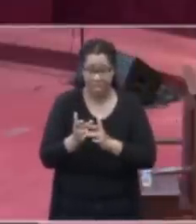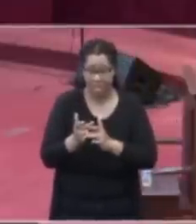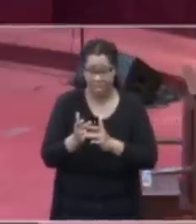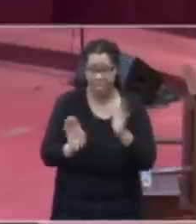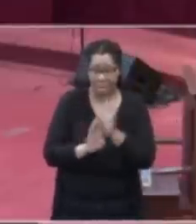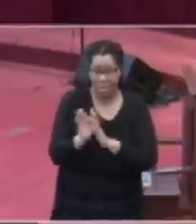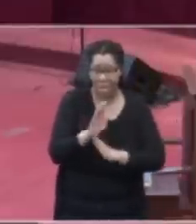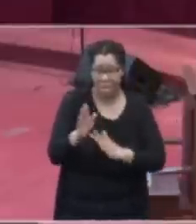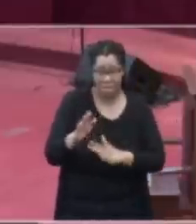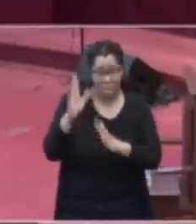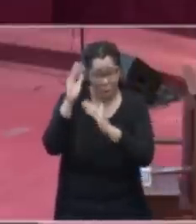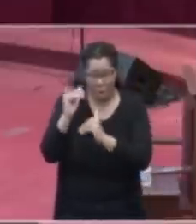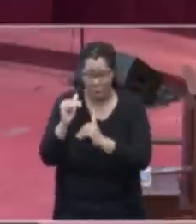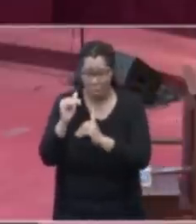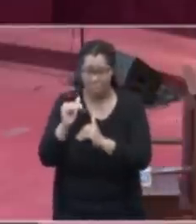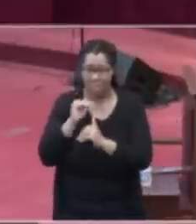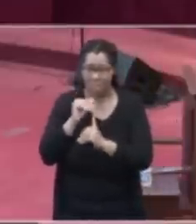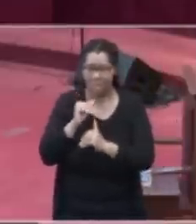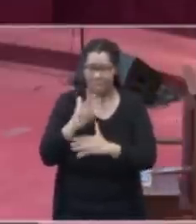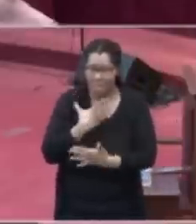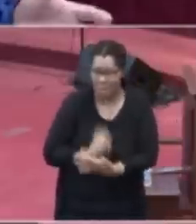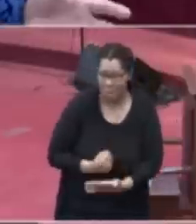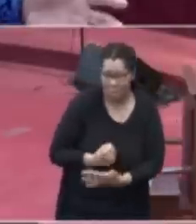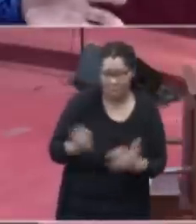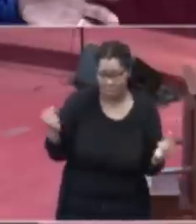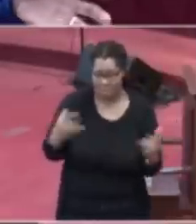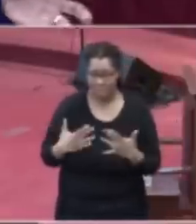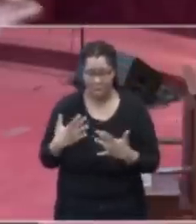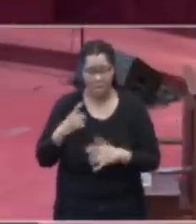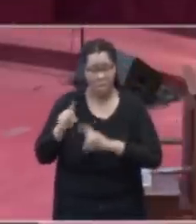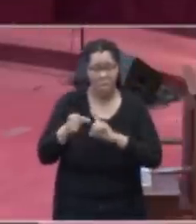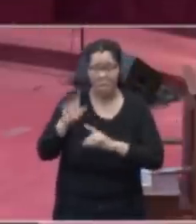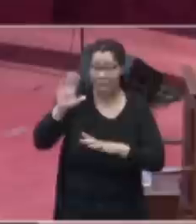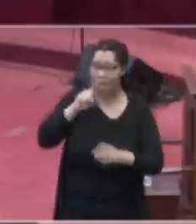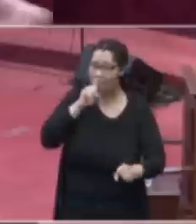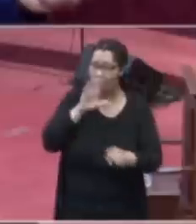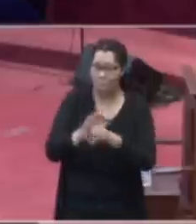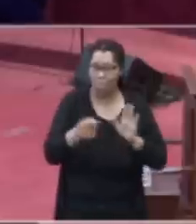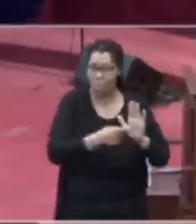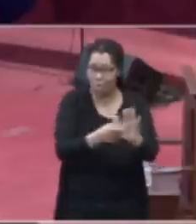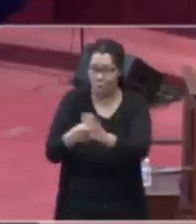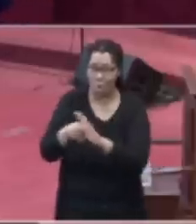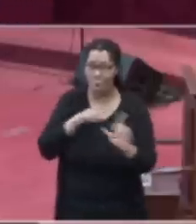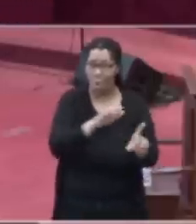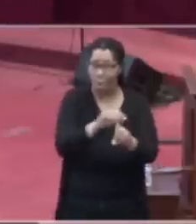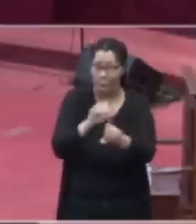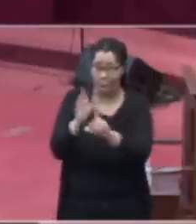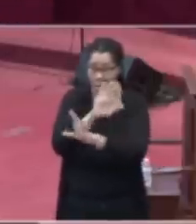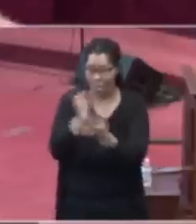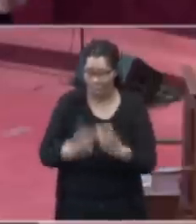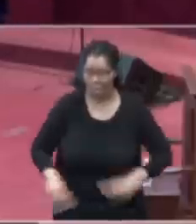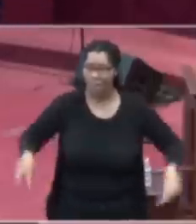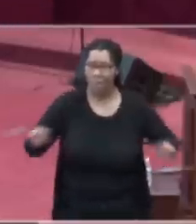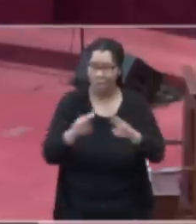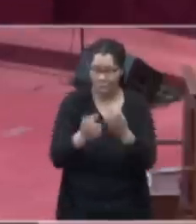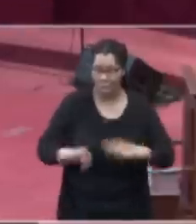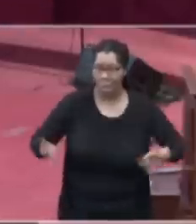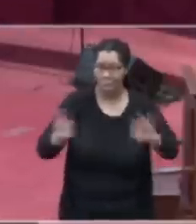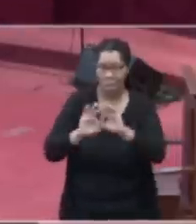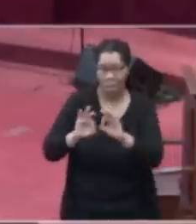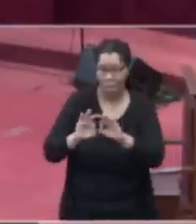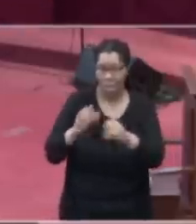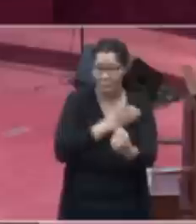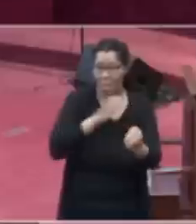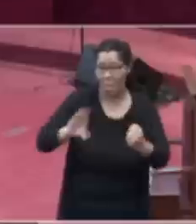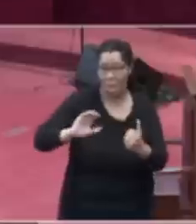and arrests your fears when he reveals his promises and reminds you of your value, strengthens you by his